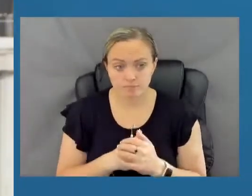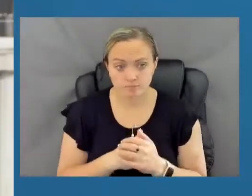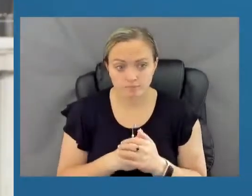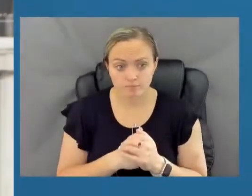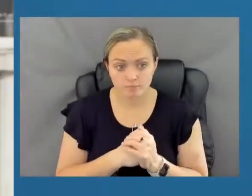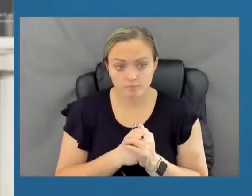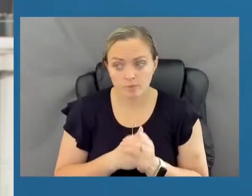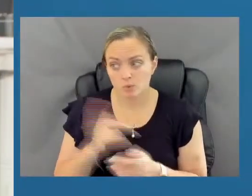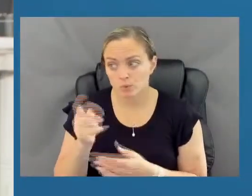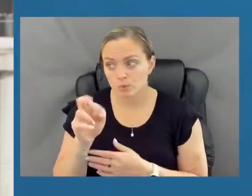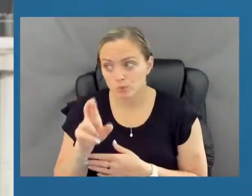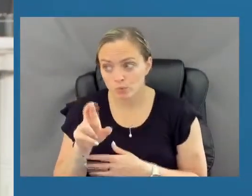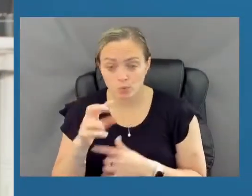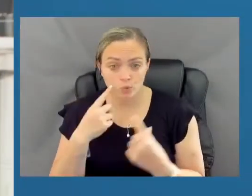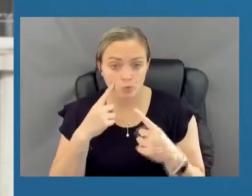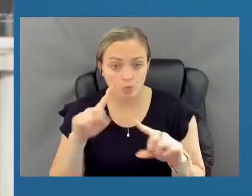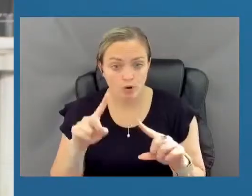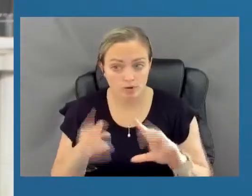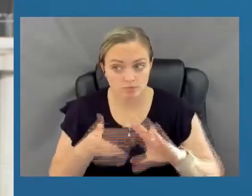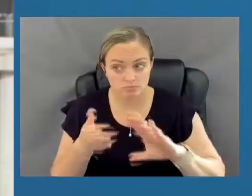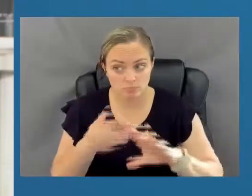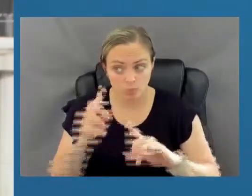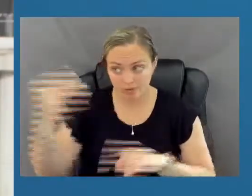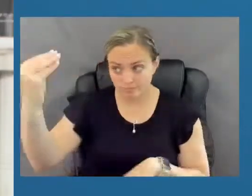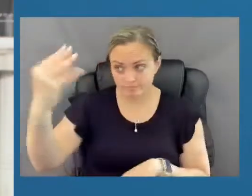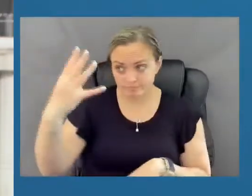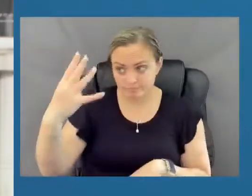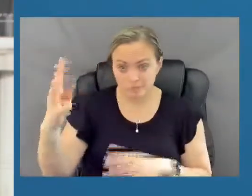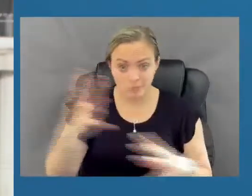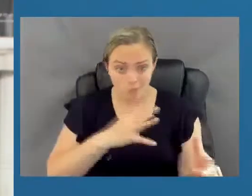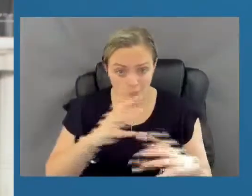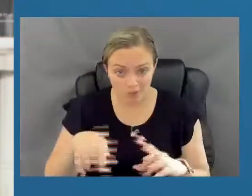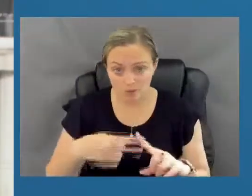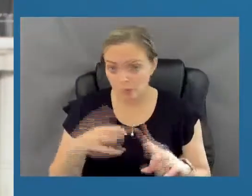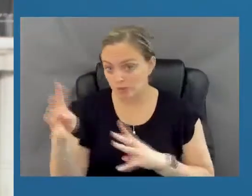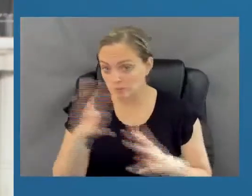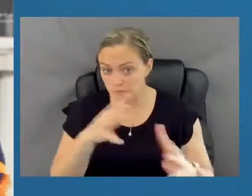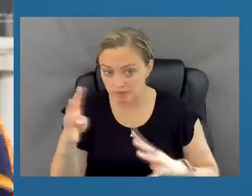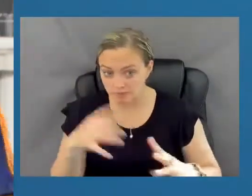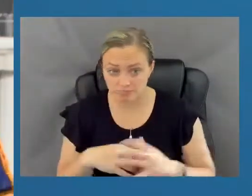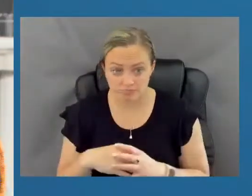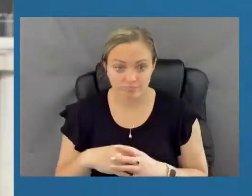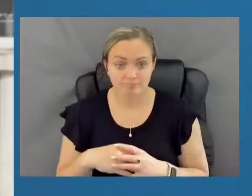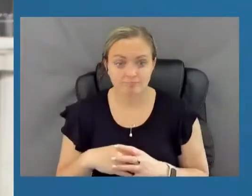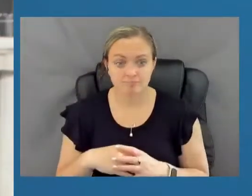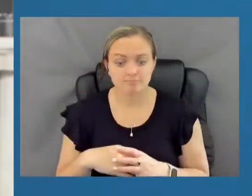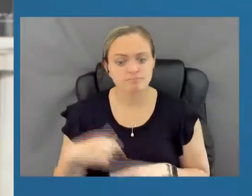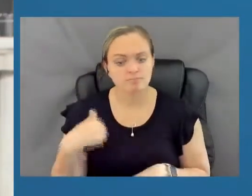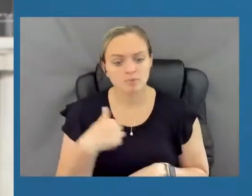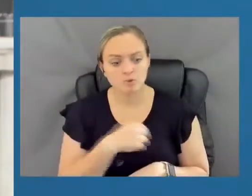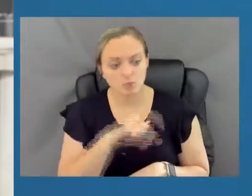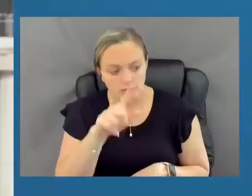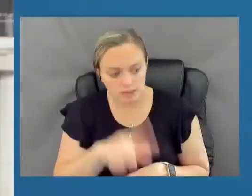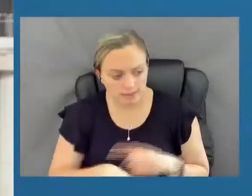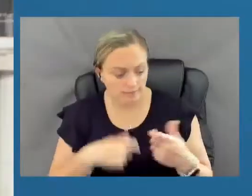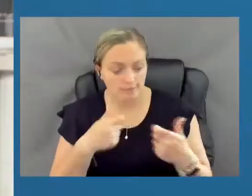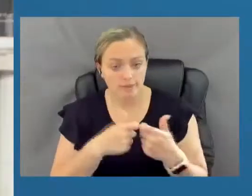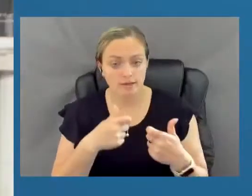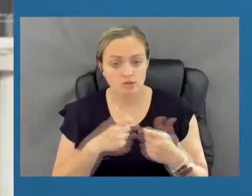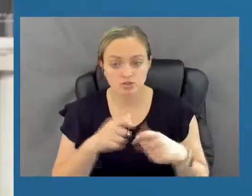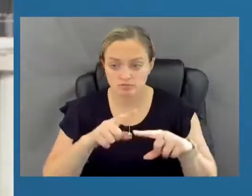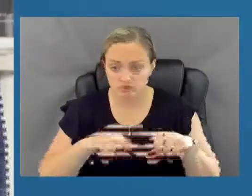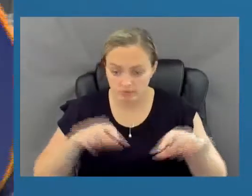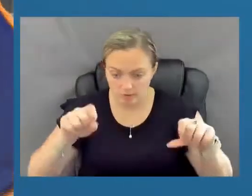solar works when the sun is shining. Wind turbines spin when the air is moving. We need electricity that's